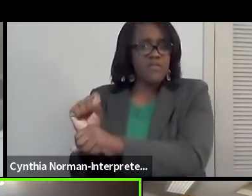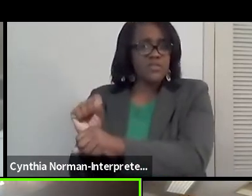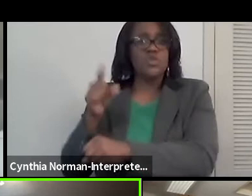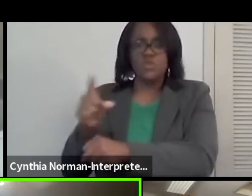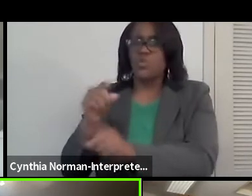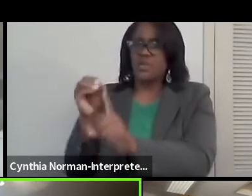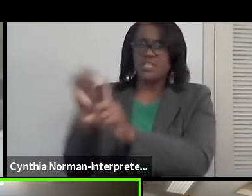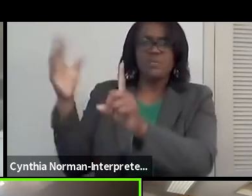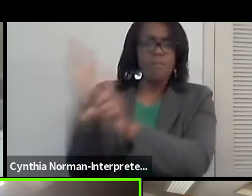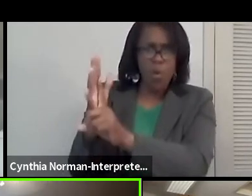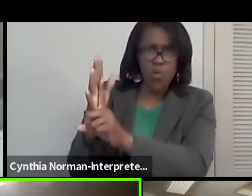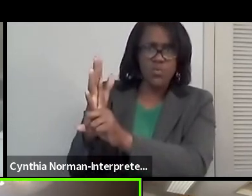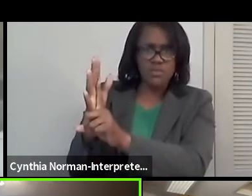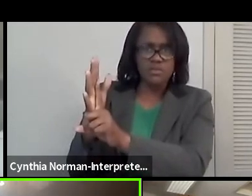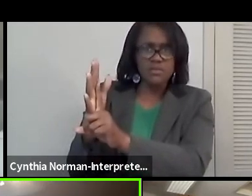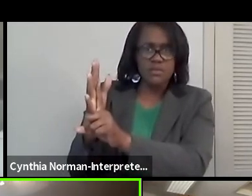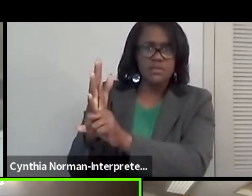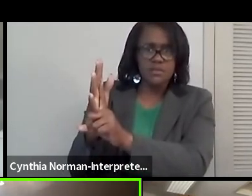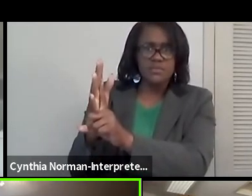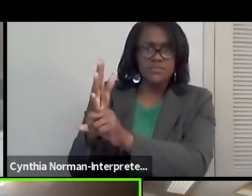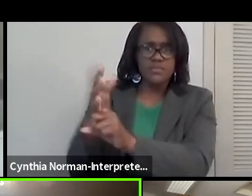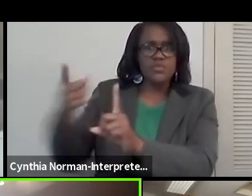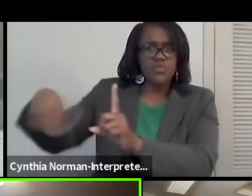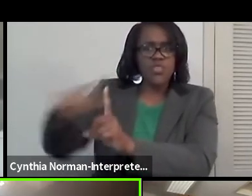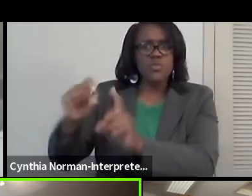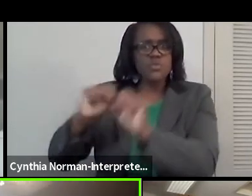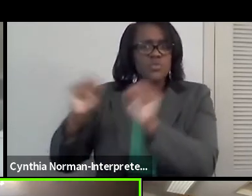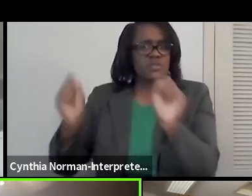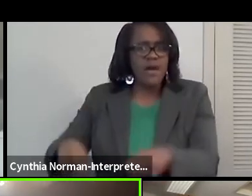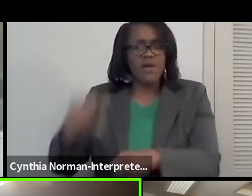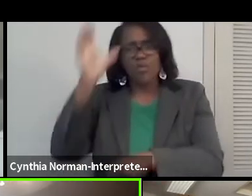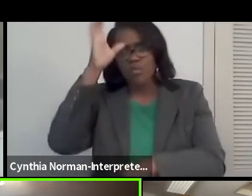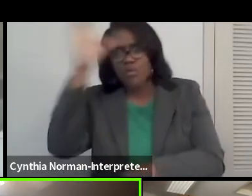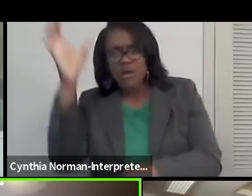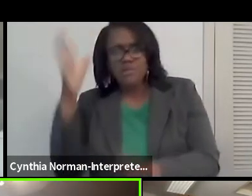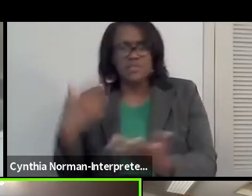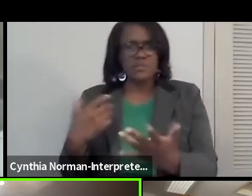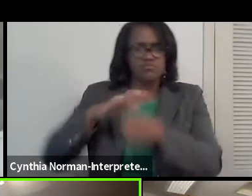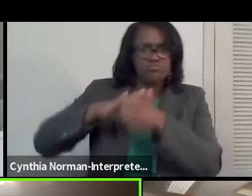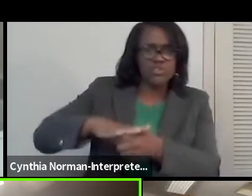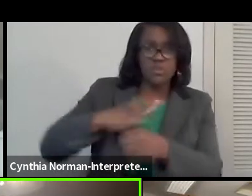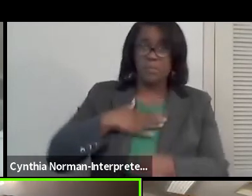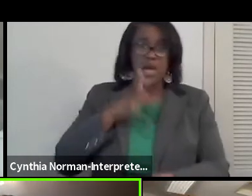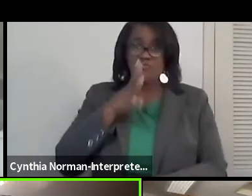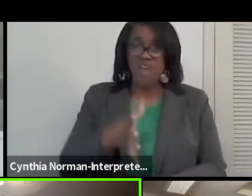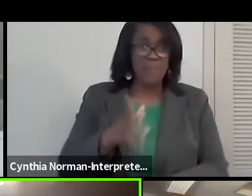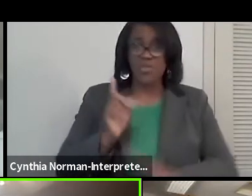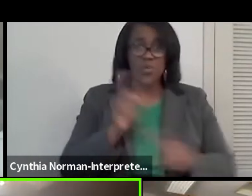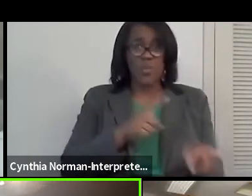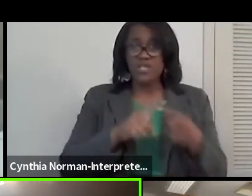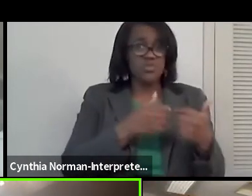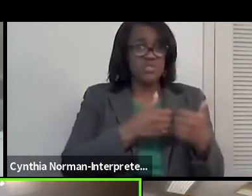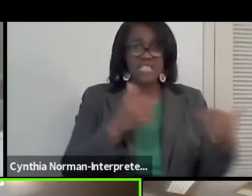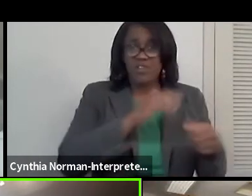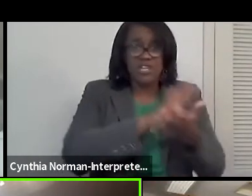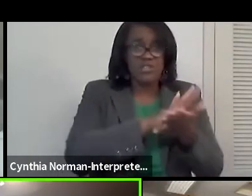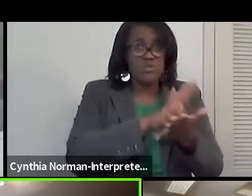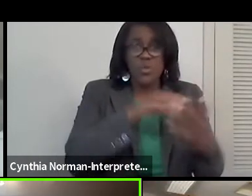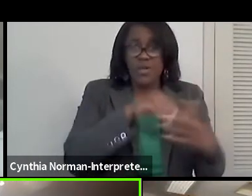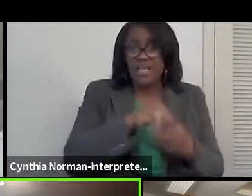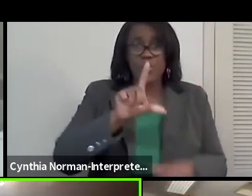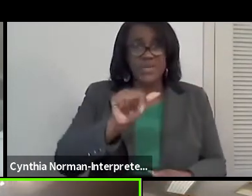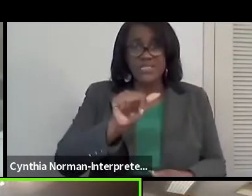exposed to those societal and ideological pressures. My grandma went to segregated schools growing up in Louisiana. And